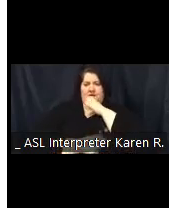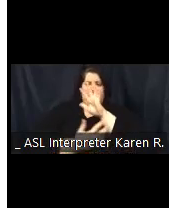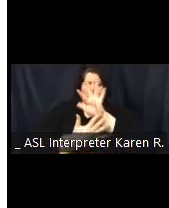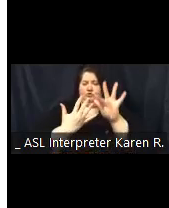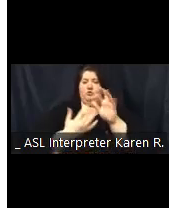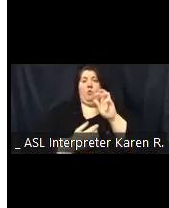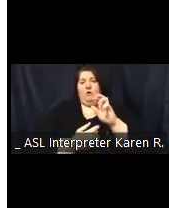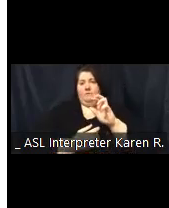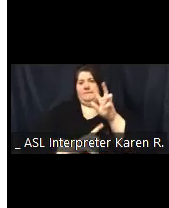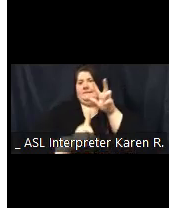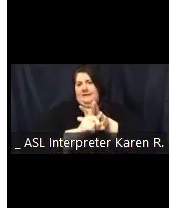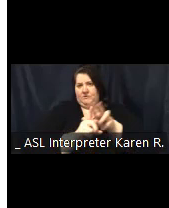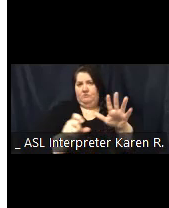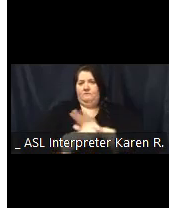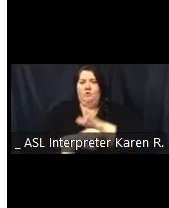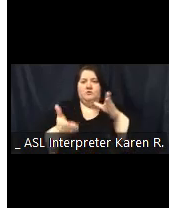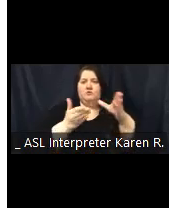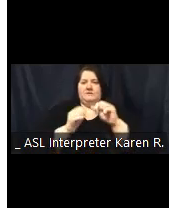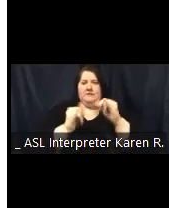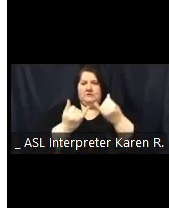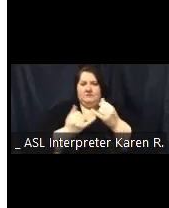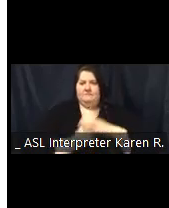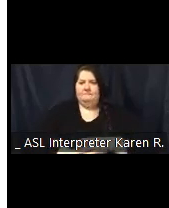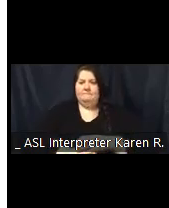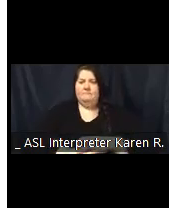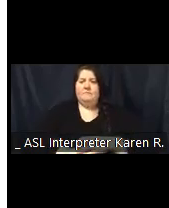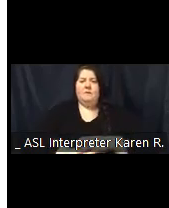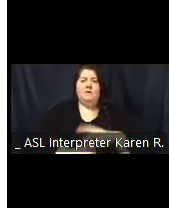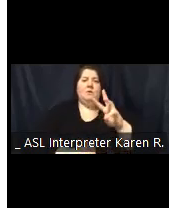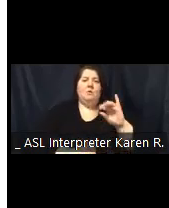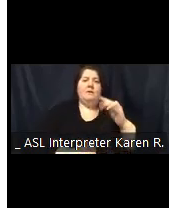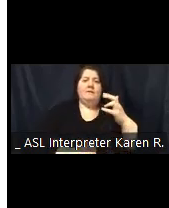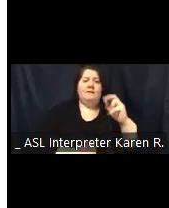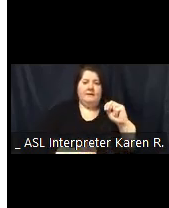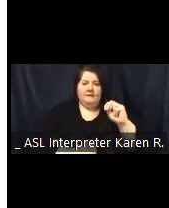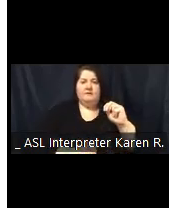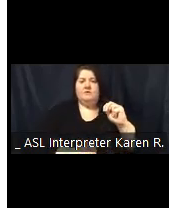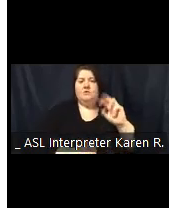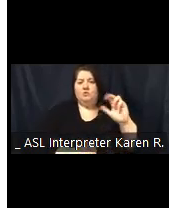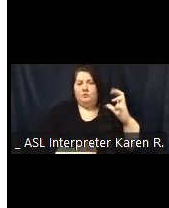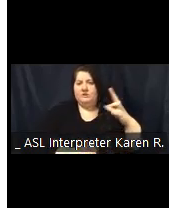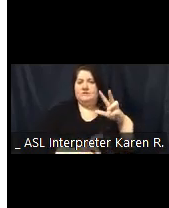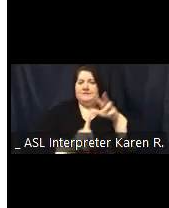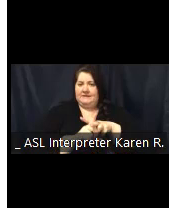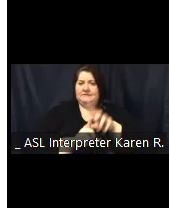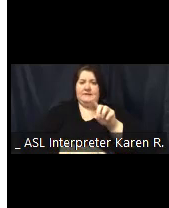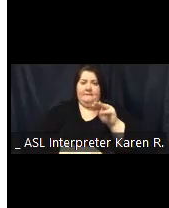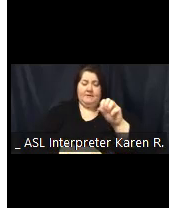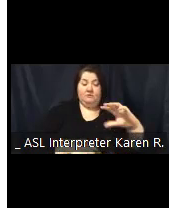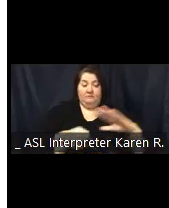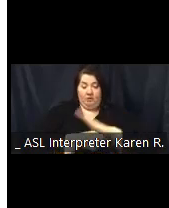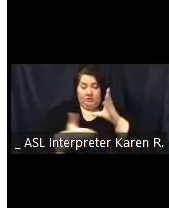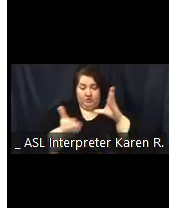to a full service agency. Within Reach assigns in the DMS to the full service agency and emails